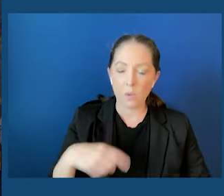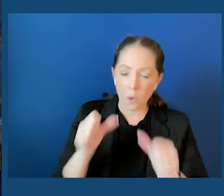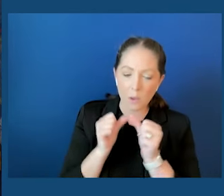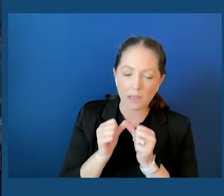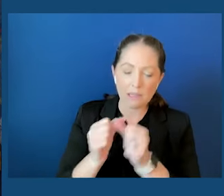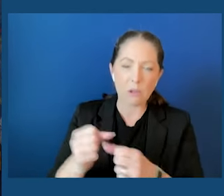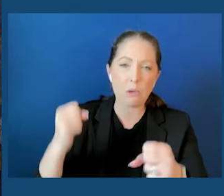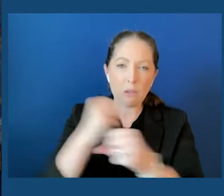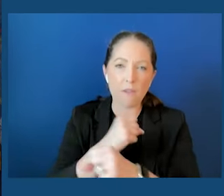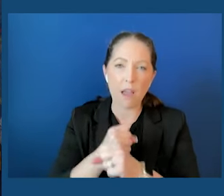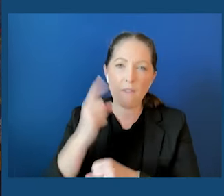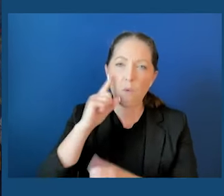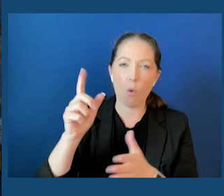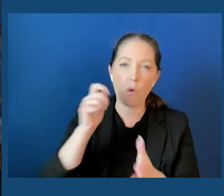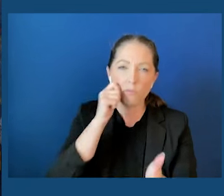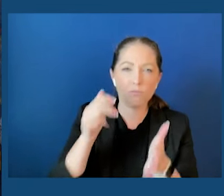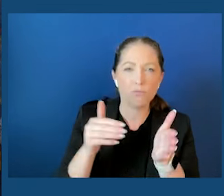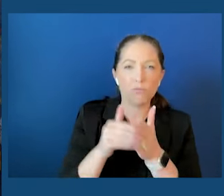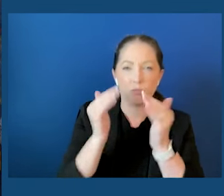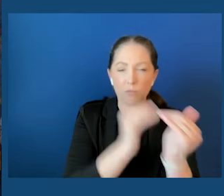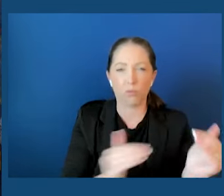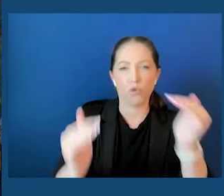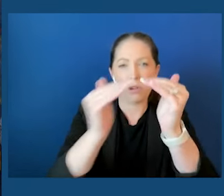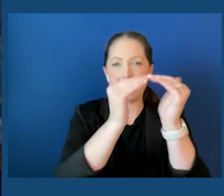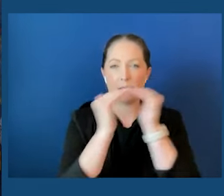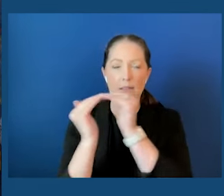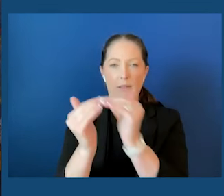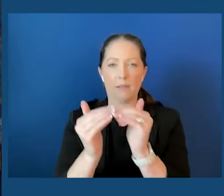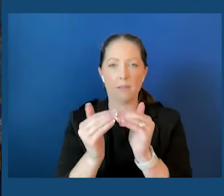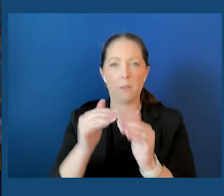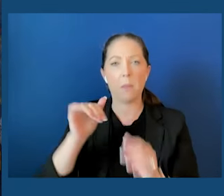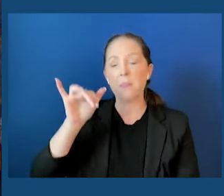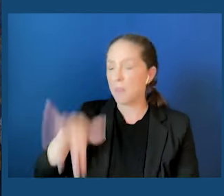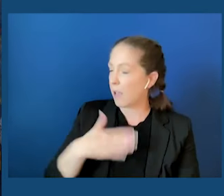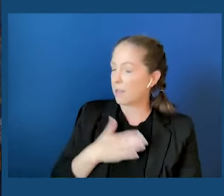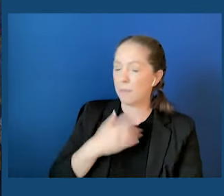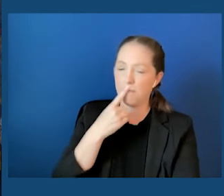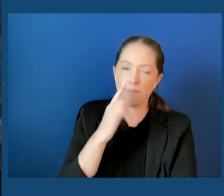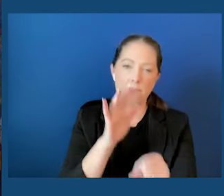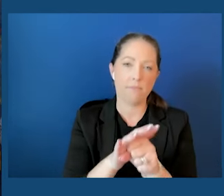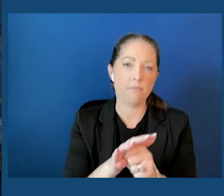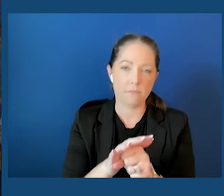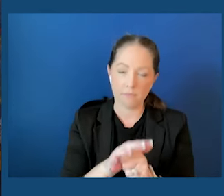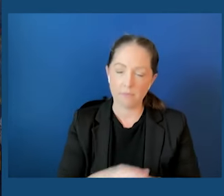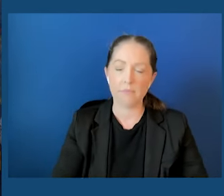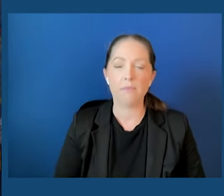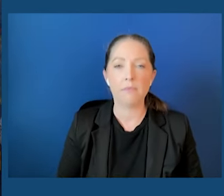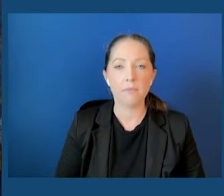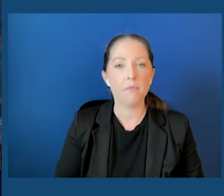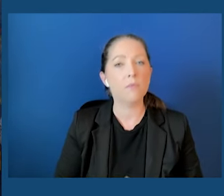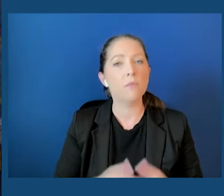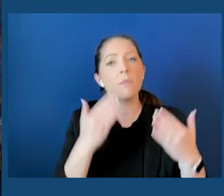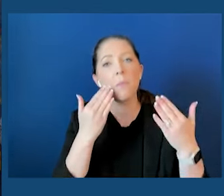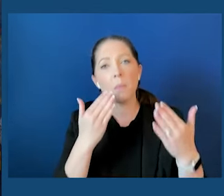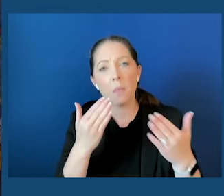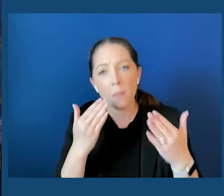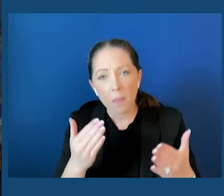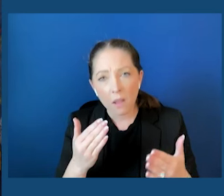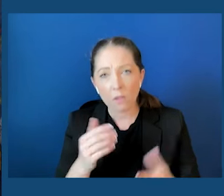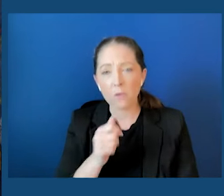justice, all in their names. That is my commitment to you. Thank you for enduring, my